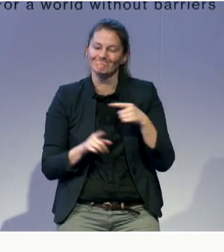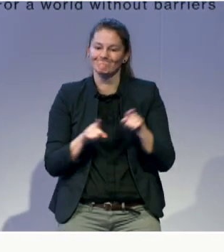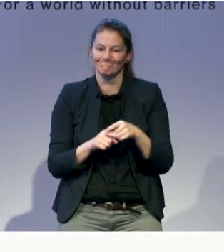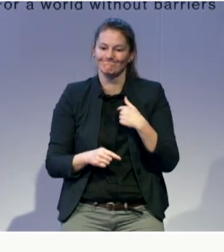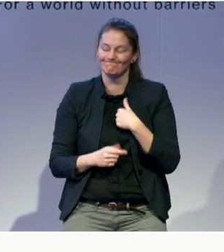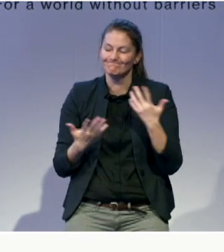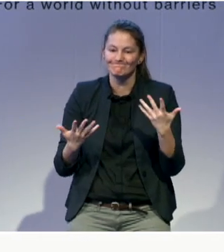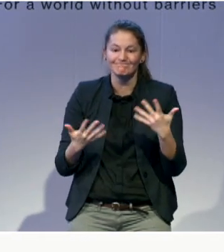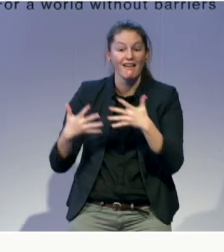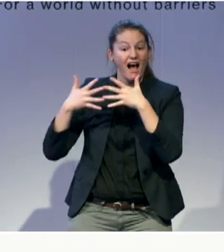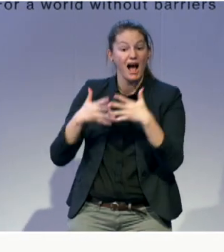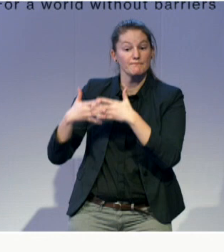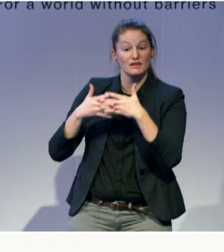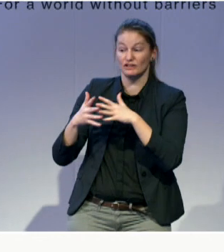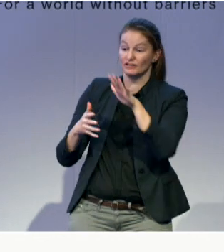sign the convention.